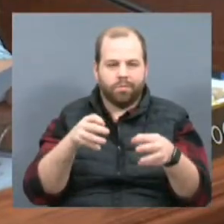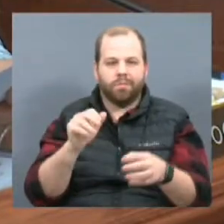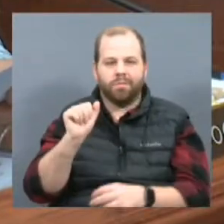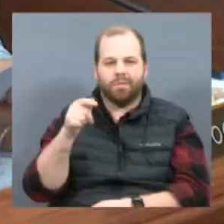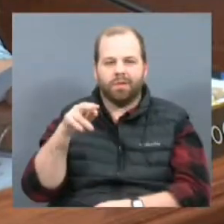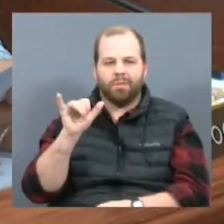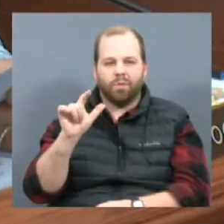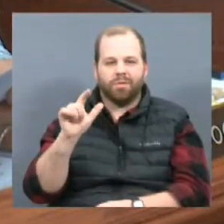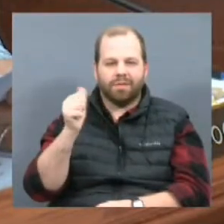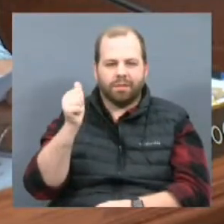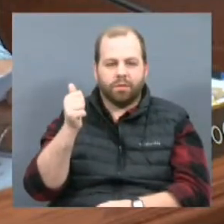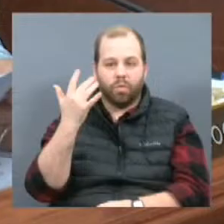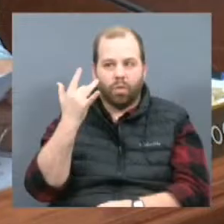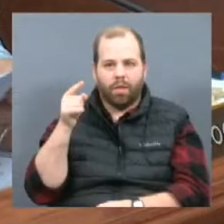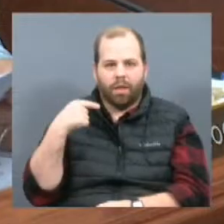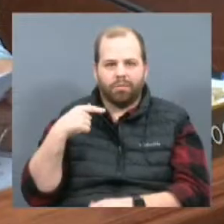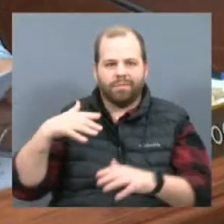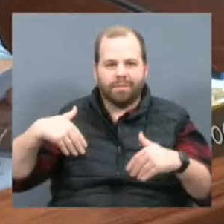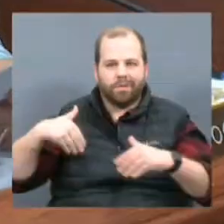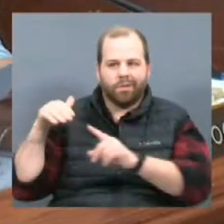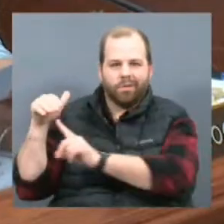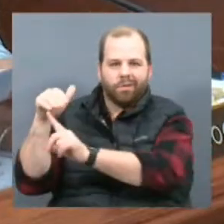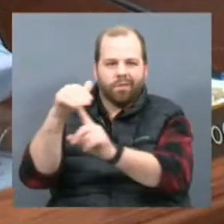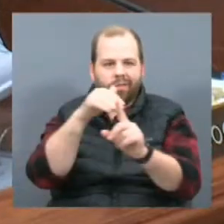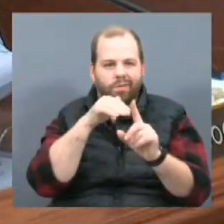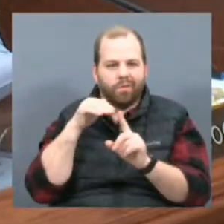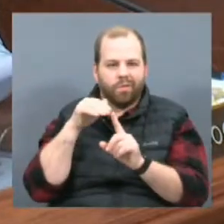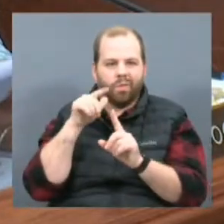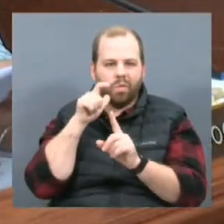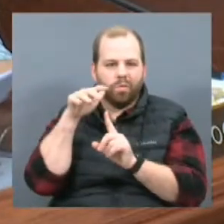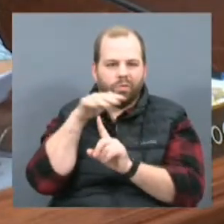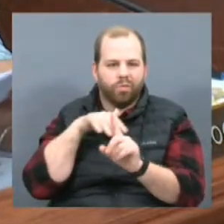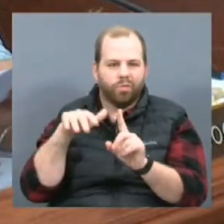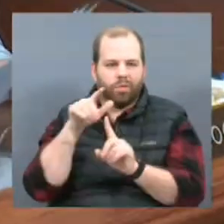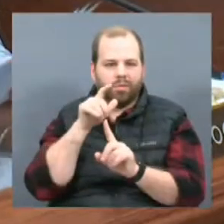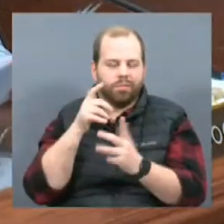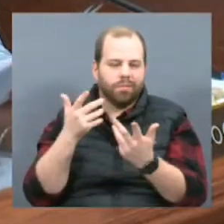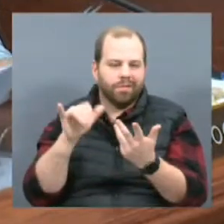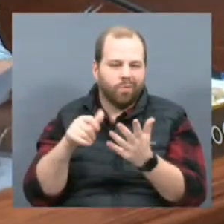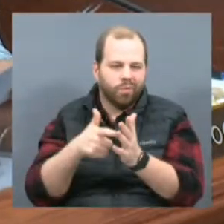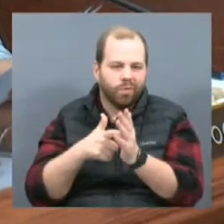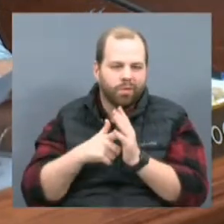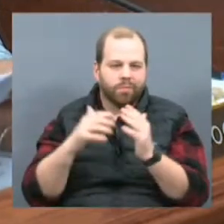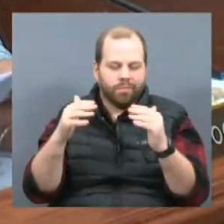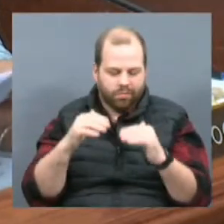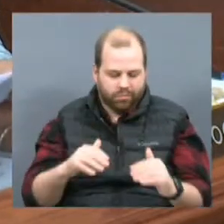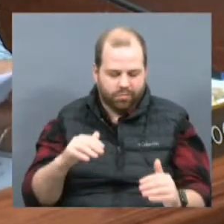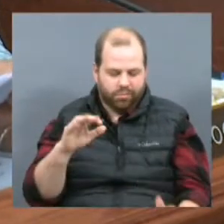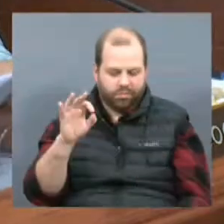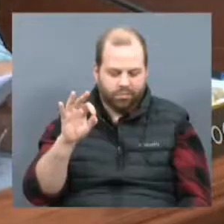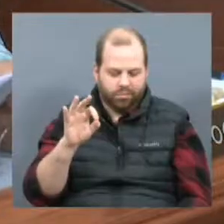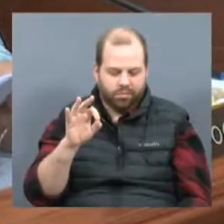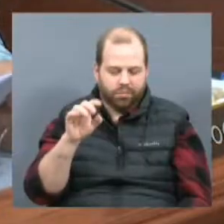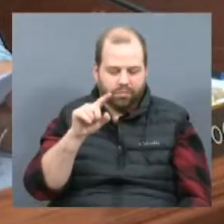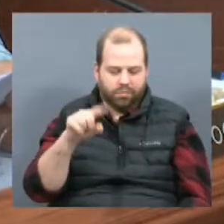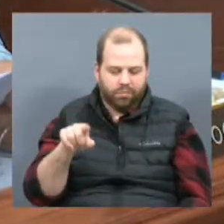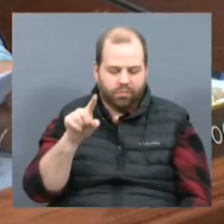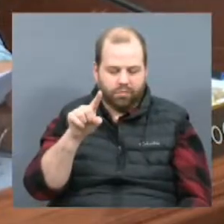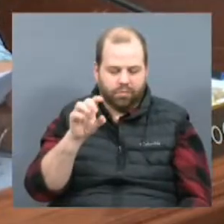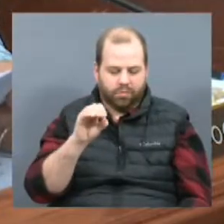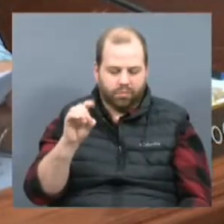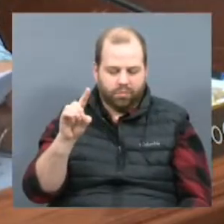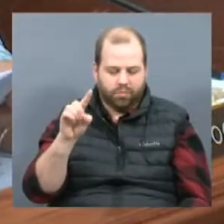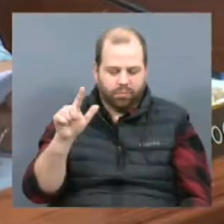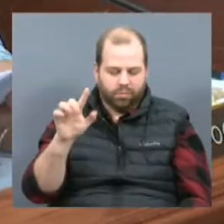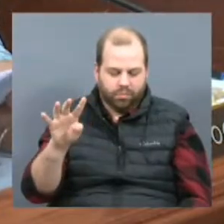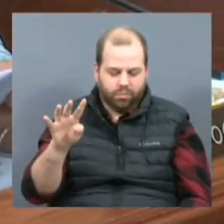as the applicant failed to notify surrounding property owners as required. Item 9, Z 10,124 is being withdrawn